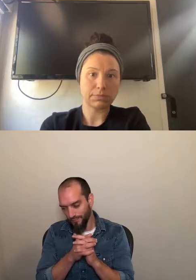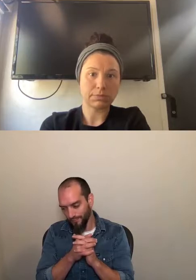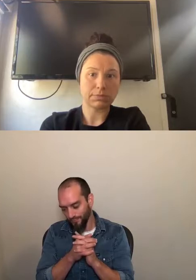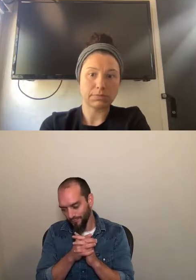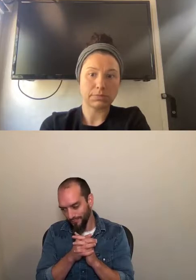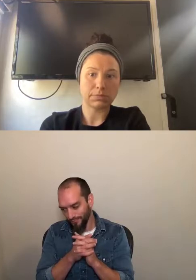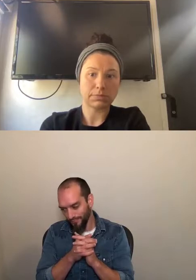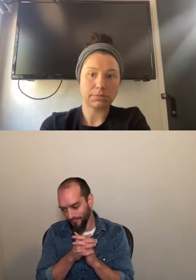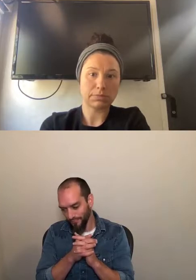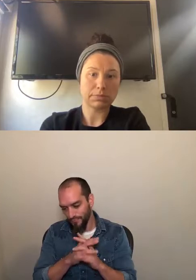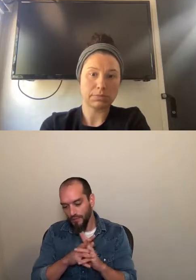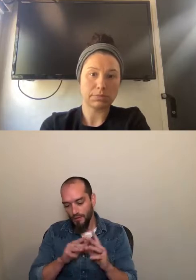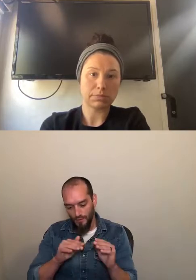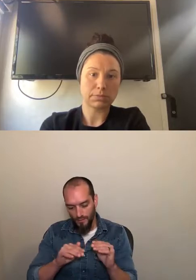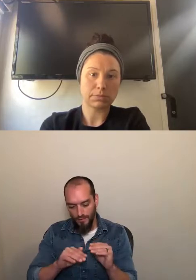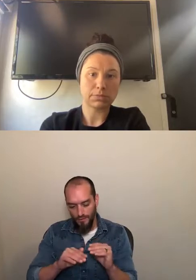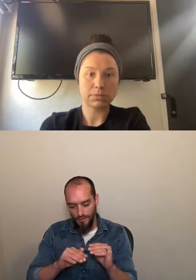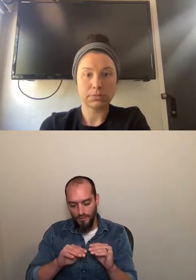I'm